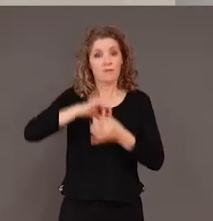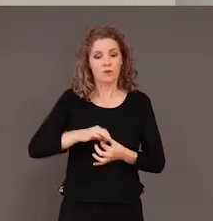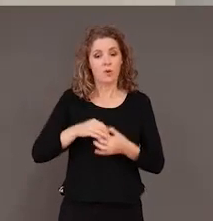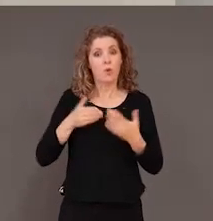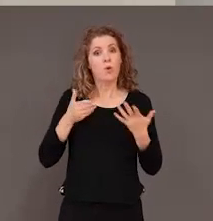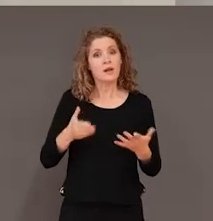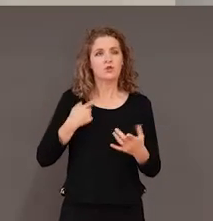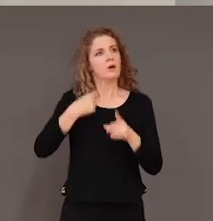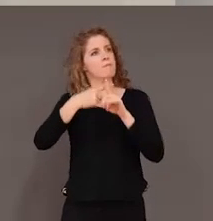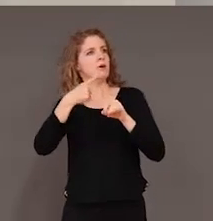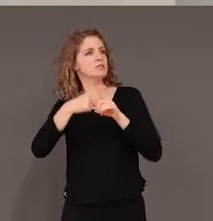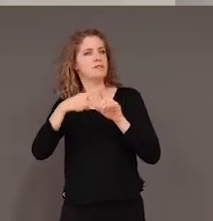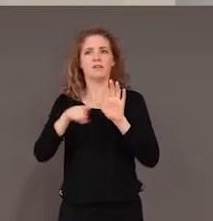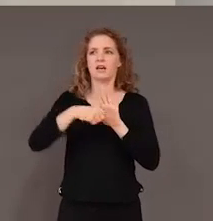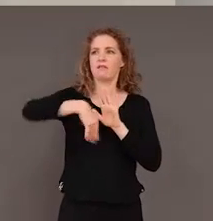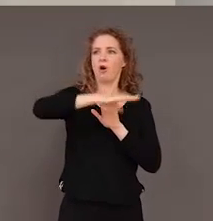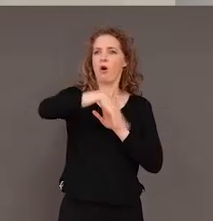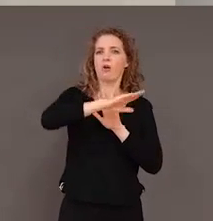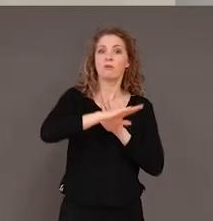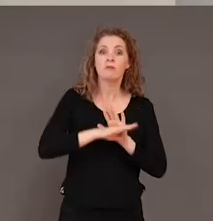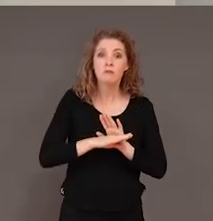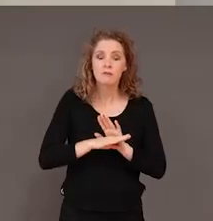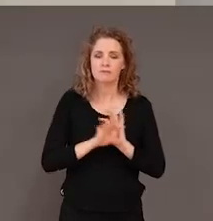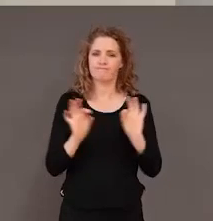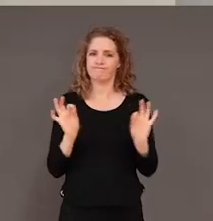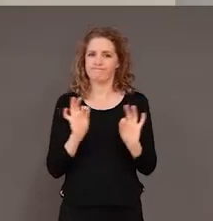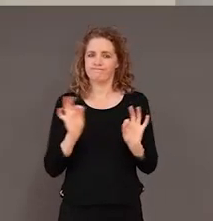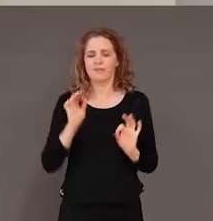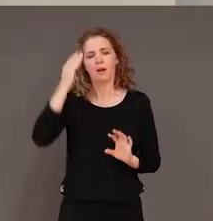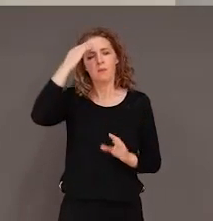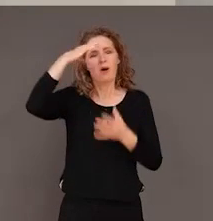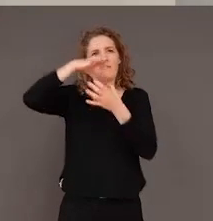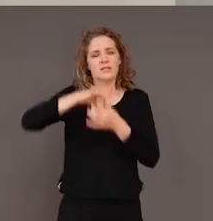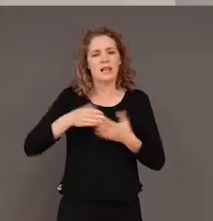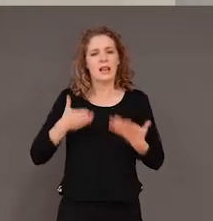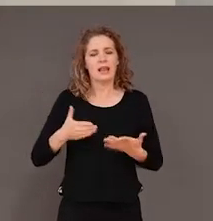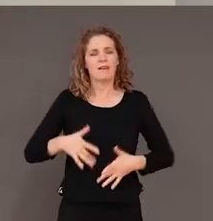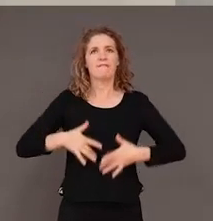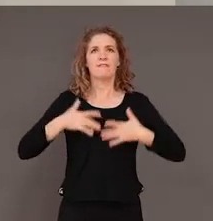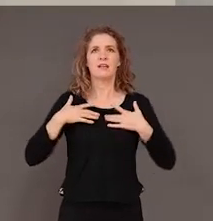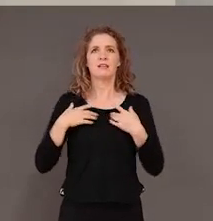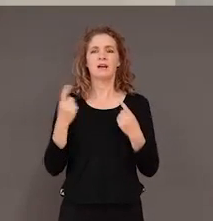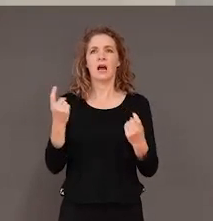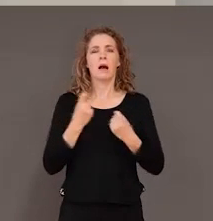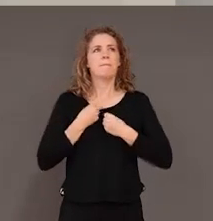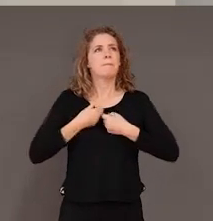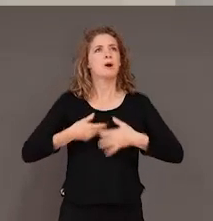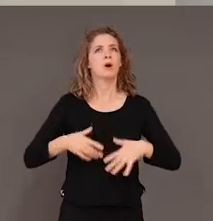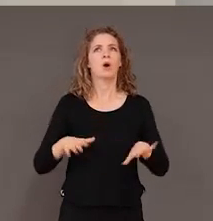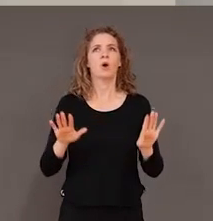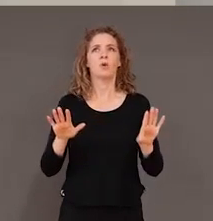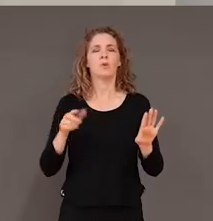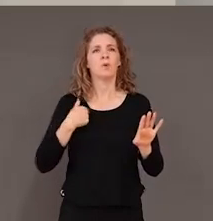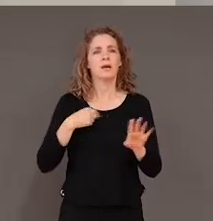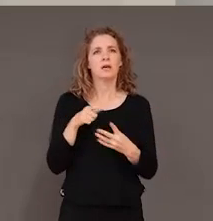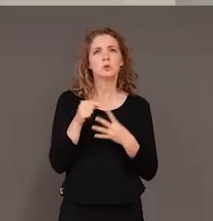mindfulness will enable us to think positive thoughts and get rid of negative thoughts. Instead, mindfulness allows feelings to come and go and helps